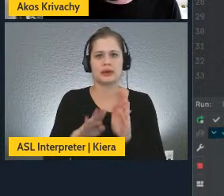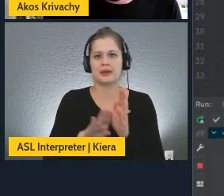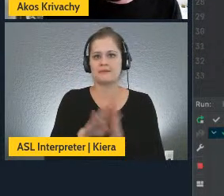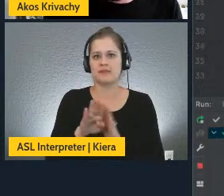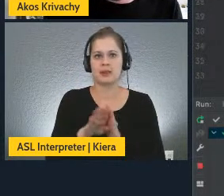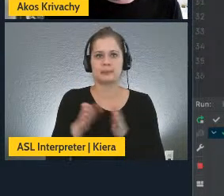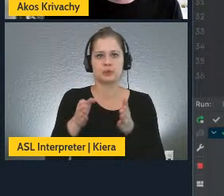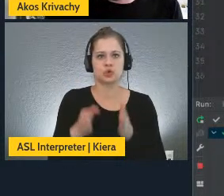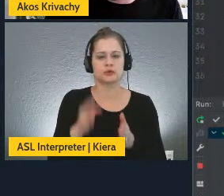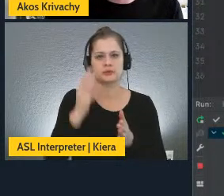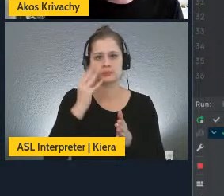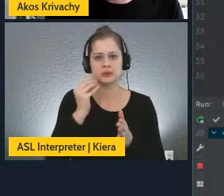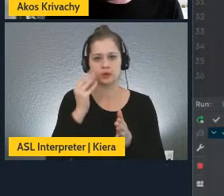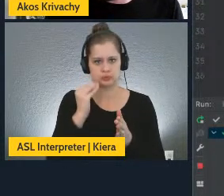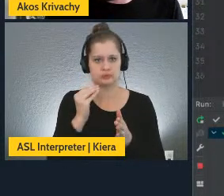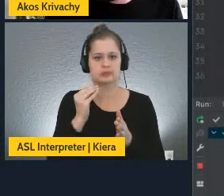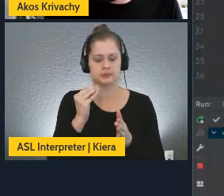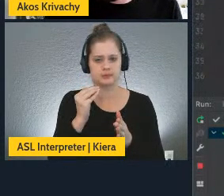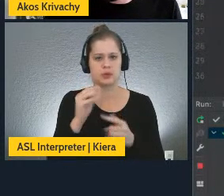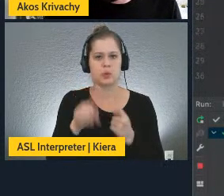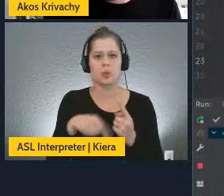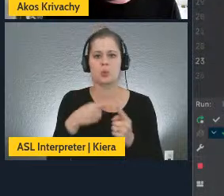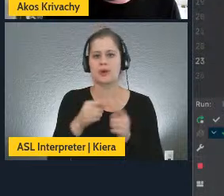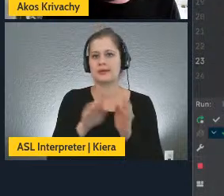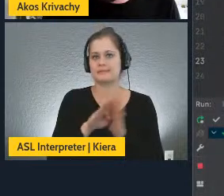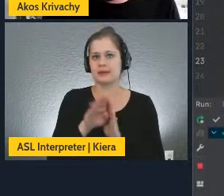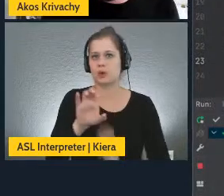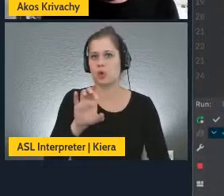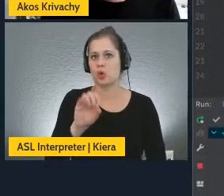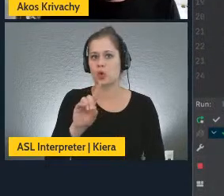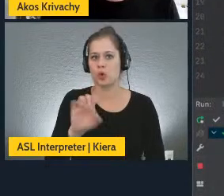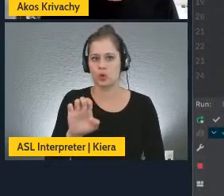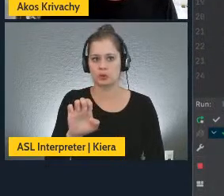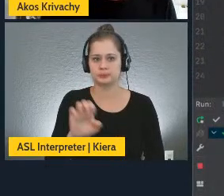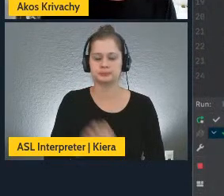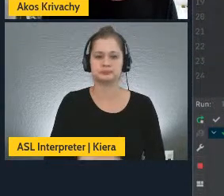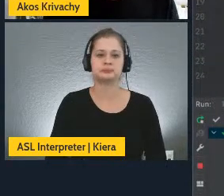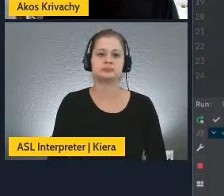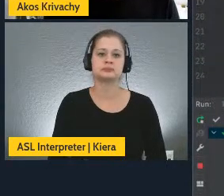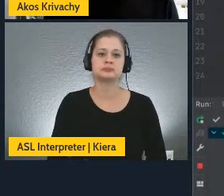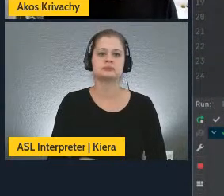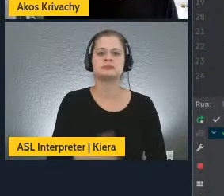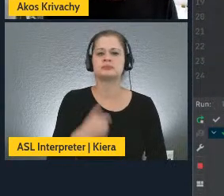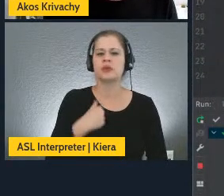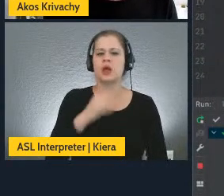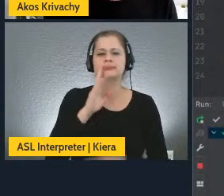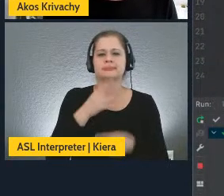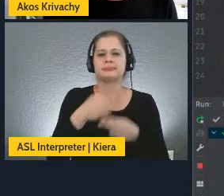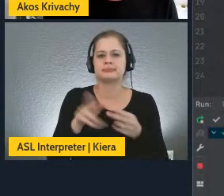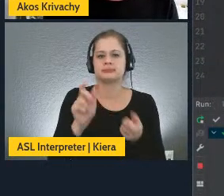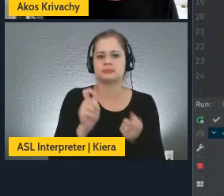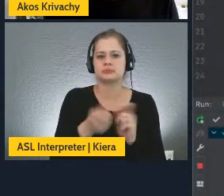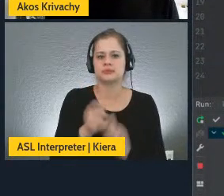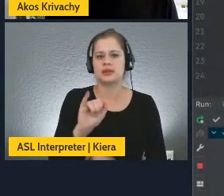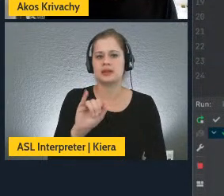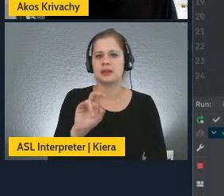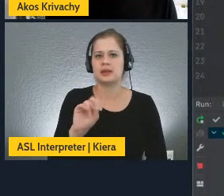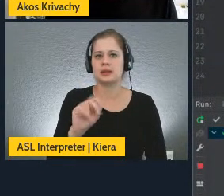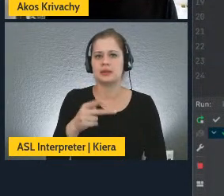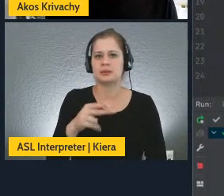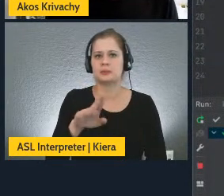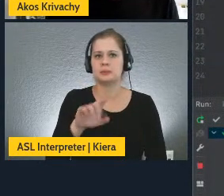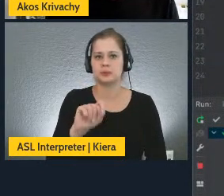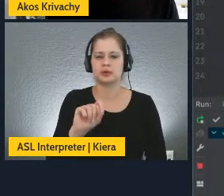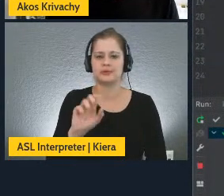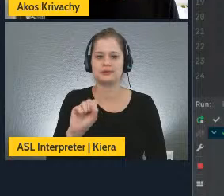when you're developing your code. So opening up the mutation, I'll just make a quick change to our input schema. So rather than requiring